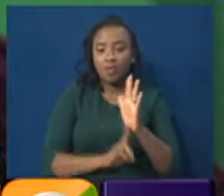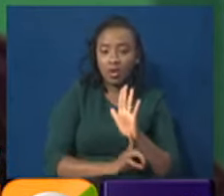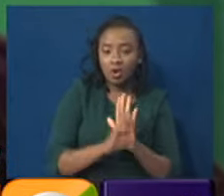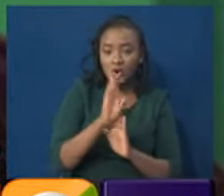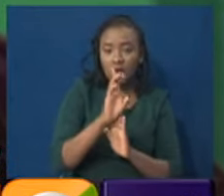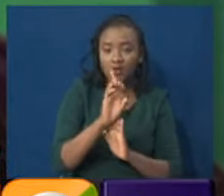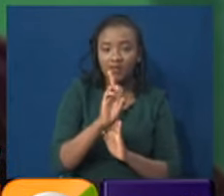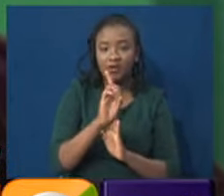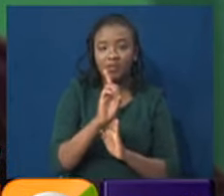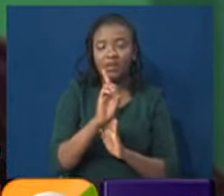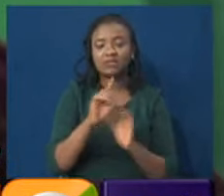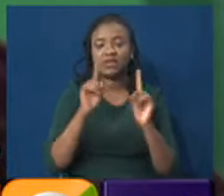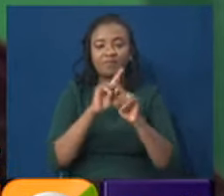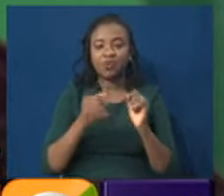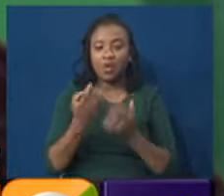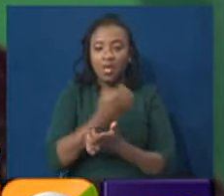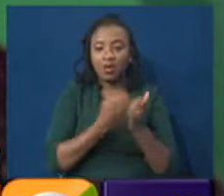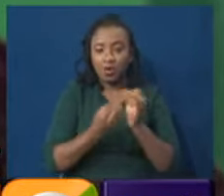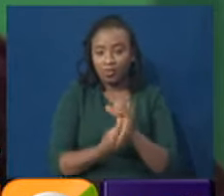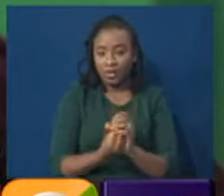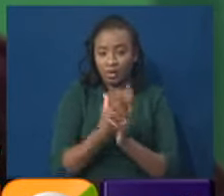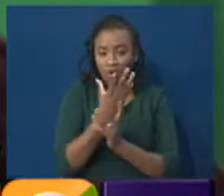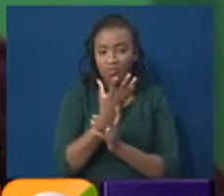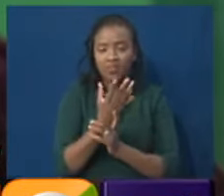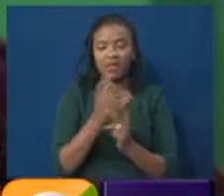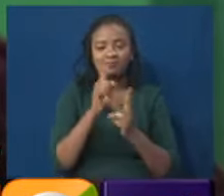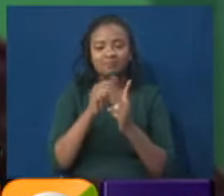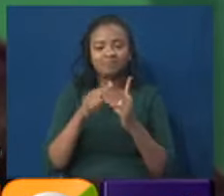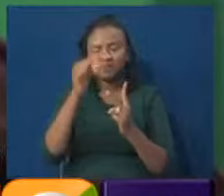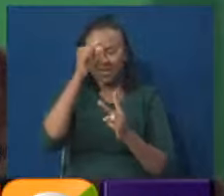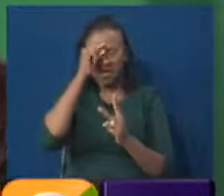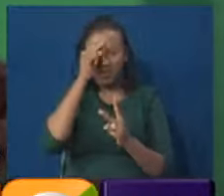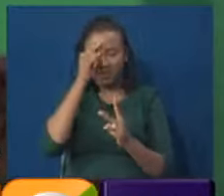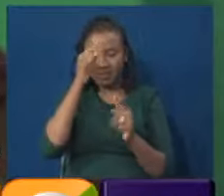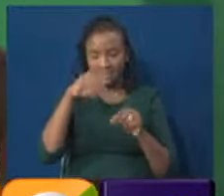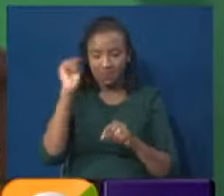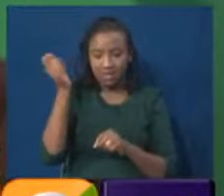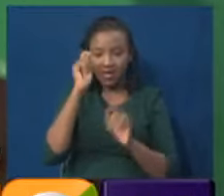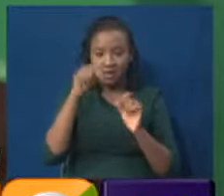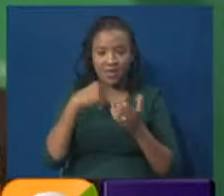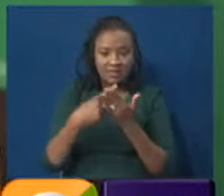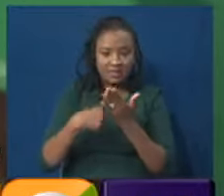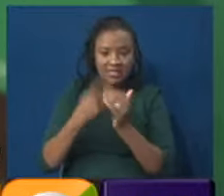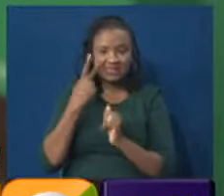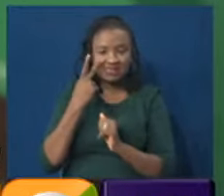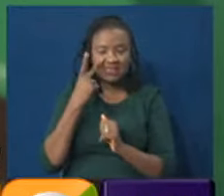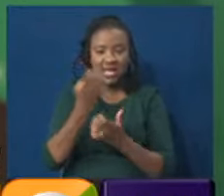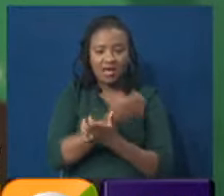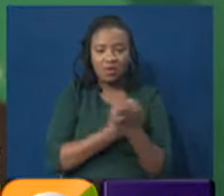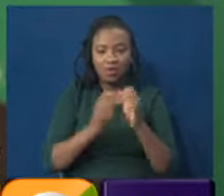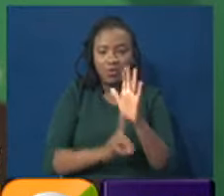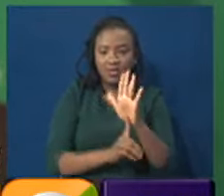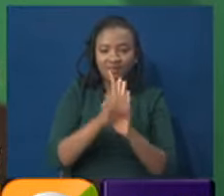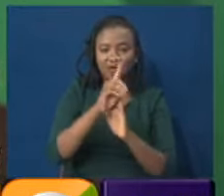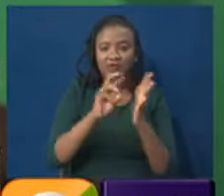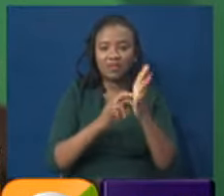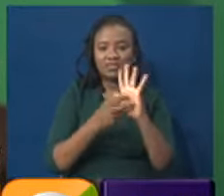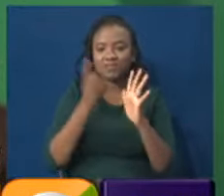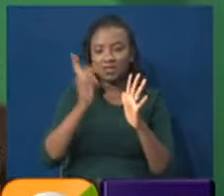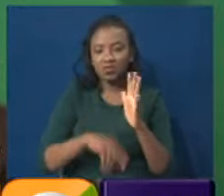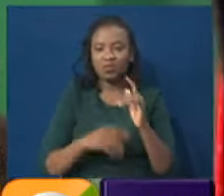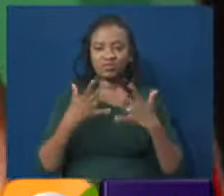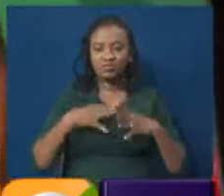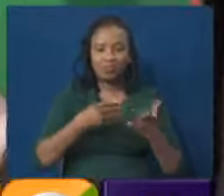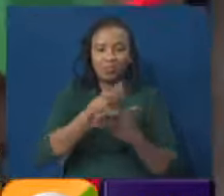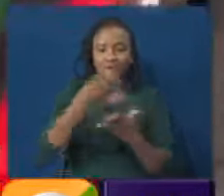ya nchi ingehakikisha kuna ile economic development, alafu ndio tuambie watu walipe ushuru, ingekuwa bora sana. Hayo ndio ningesema